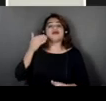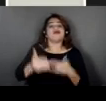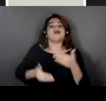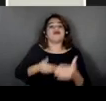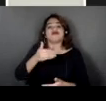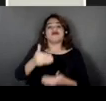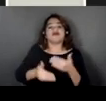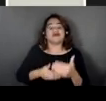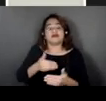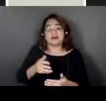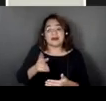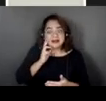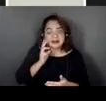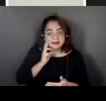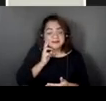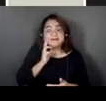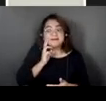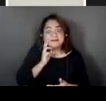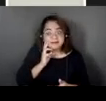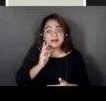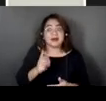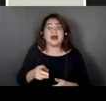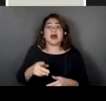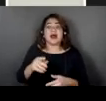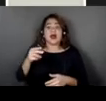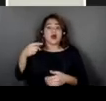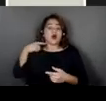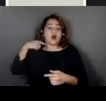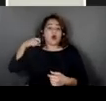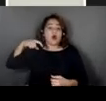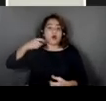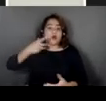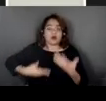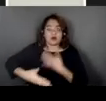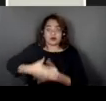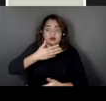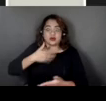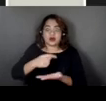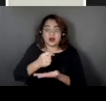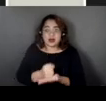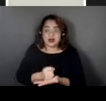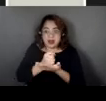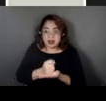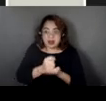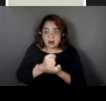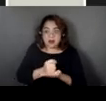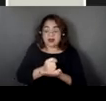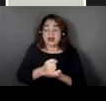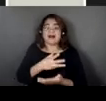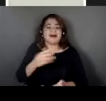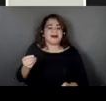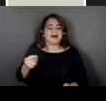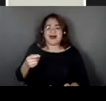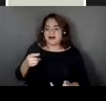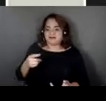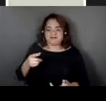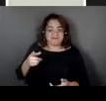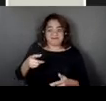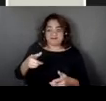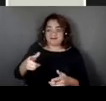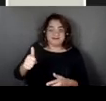therapy and we have a non-consenting parent, then there are paths to get a court order to start